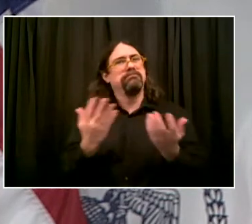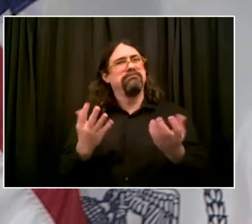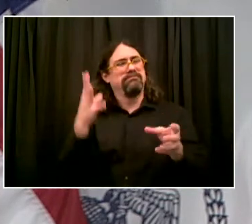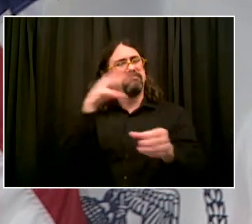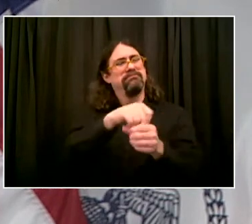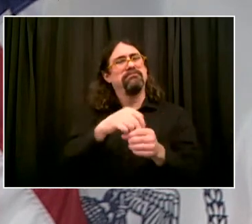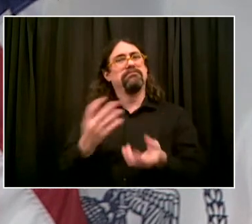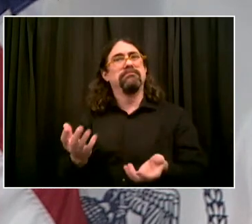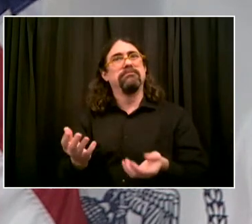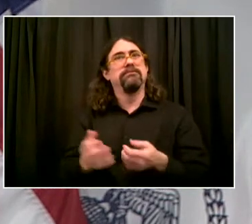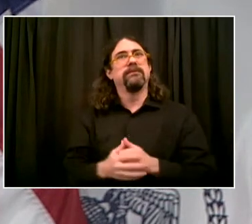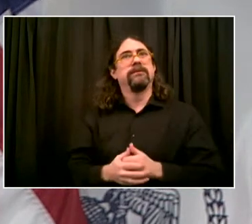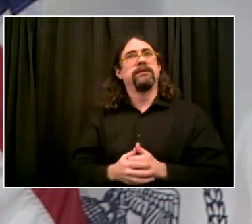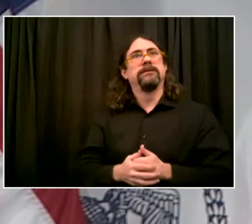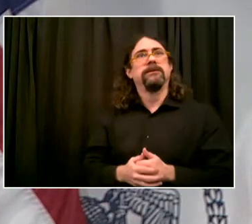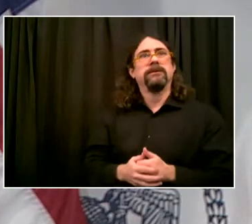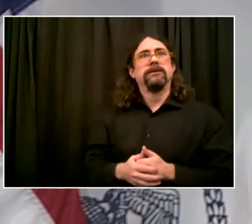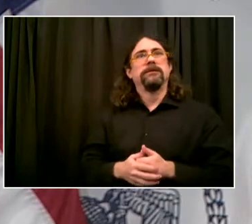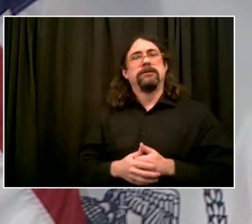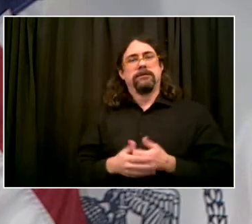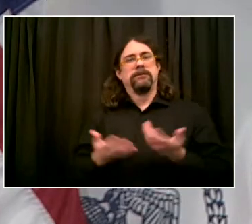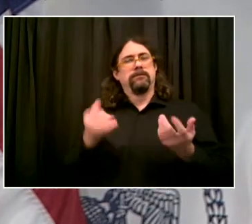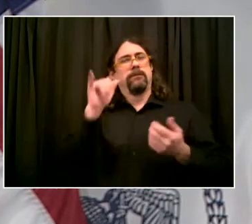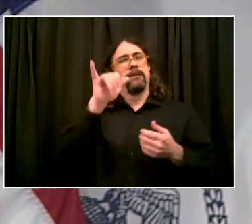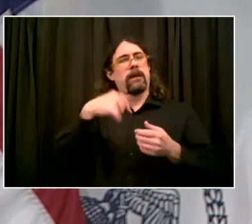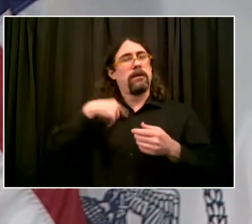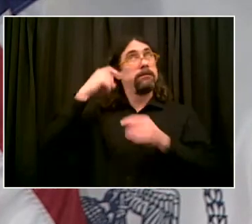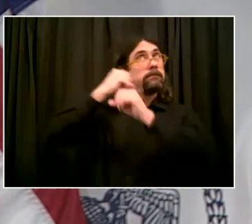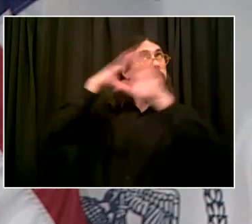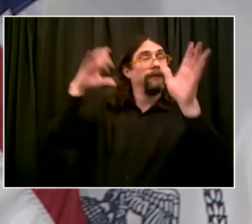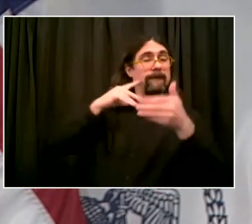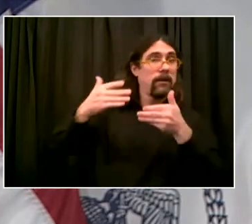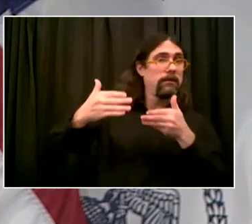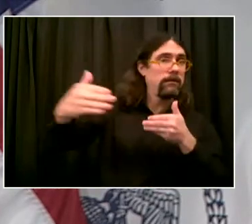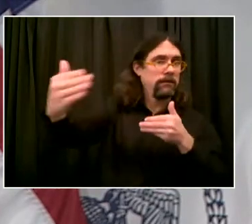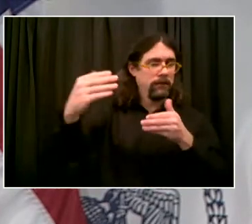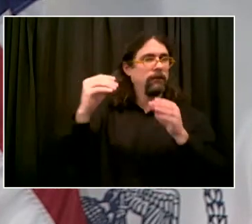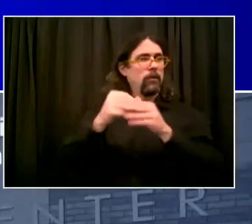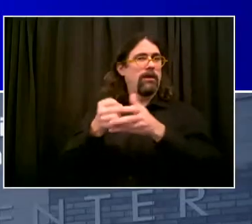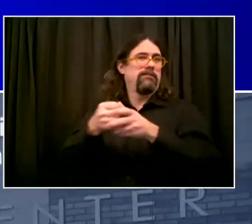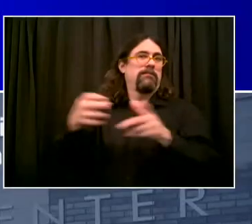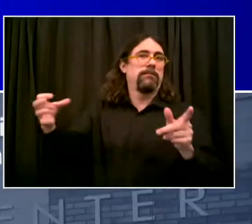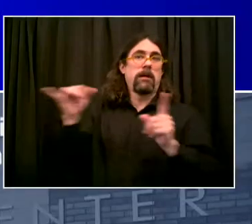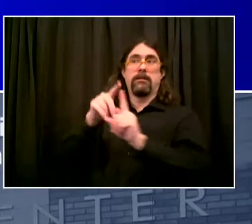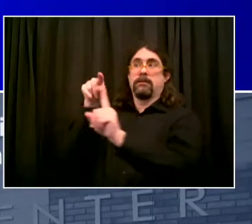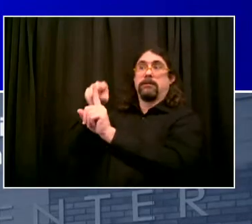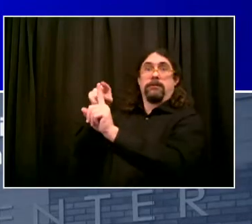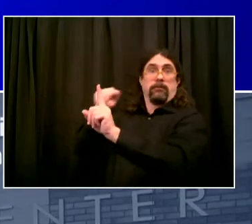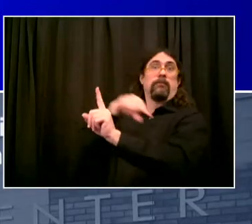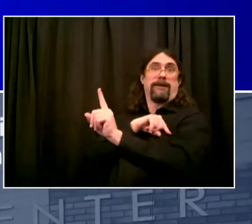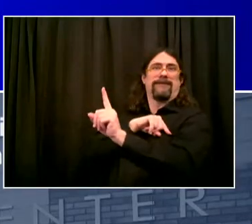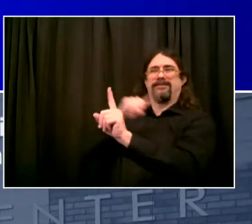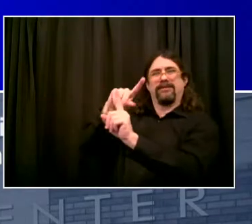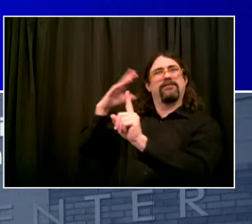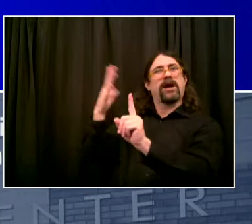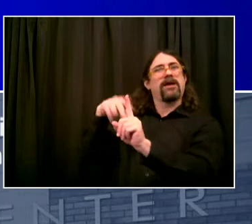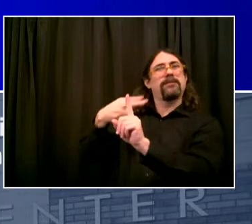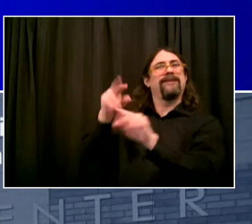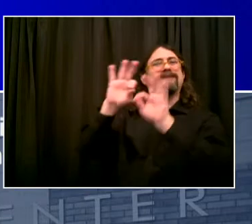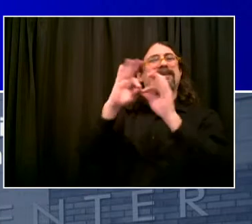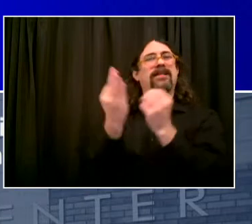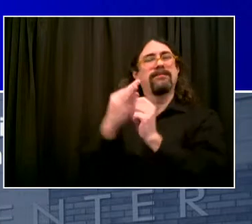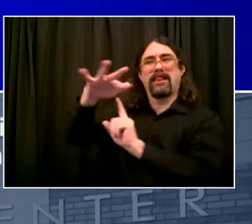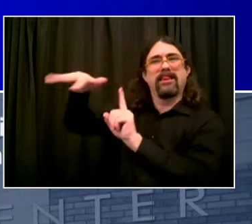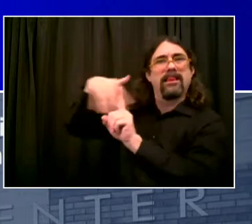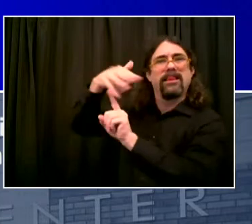languages, everything it's going to take to bring people into this effort. Now, to be fair, whatever we do is going to help, but what I think going to help the most is when we have